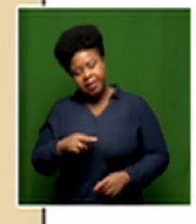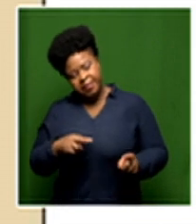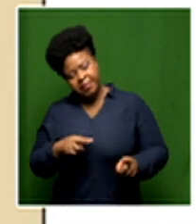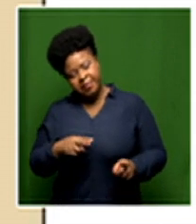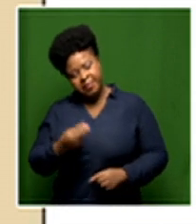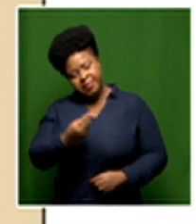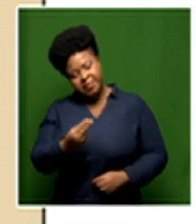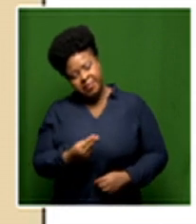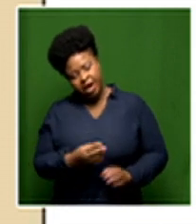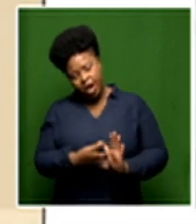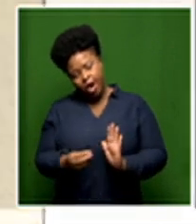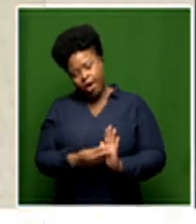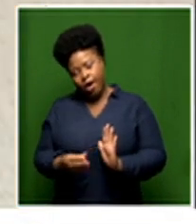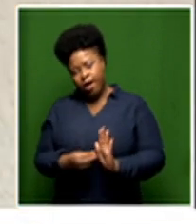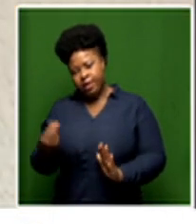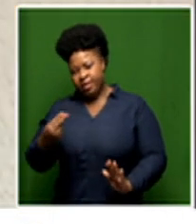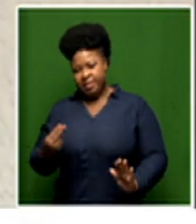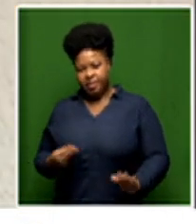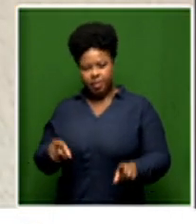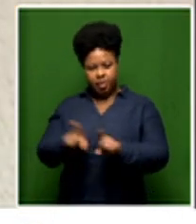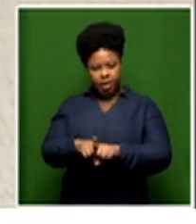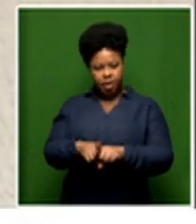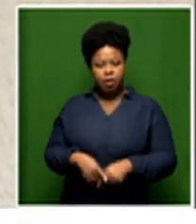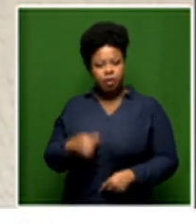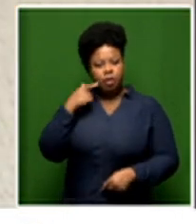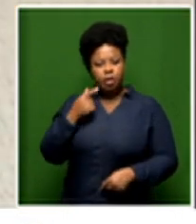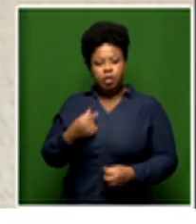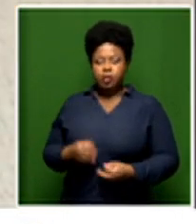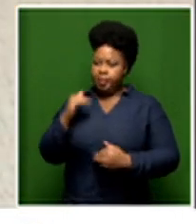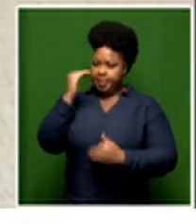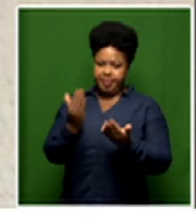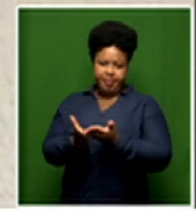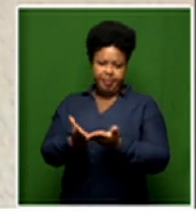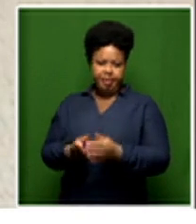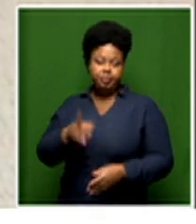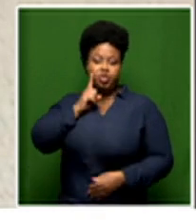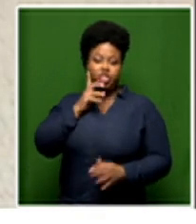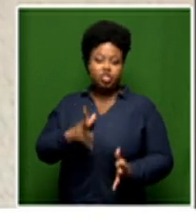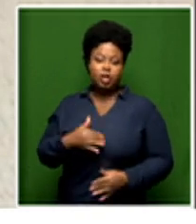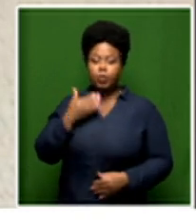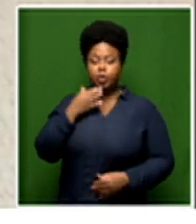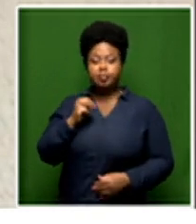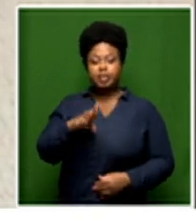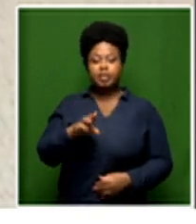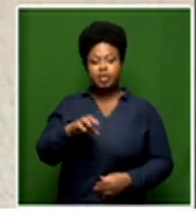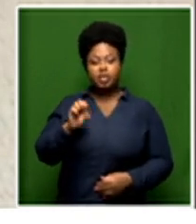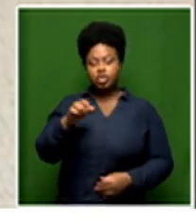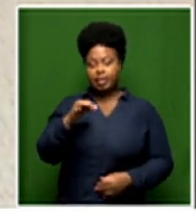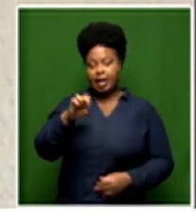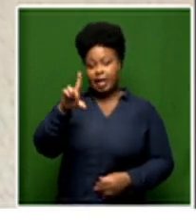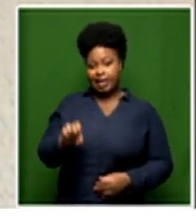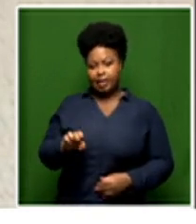him drawing, then I would start copying his cartoons. Then when I went to high school, there was a teacher called Mr. Shandale,